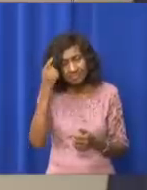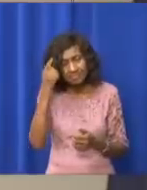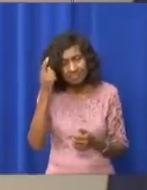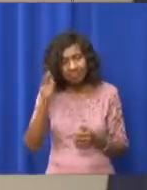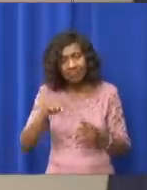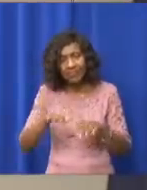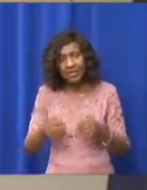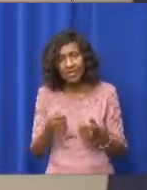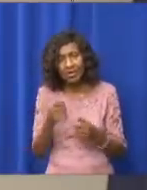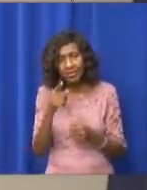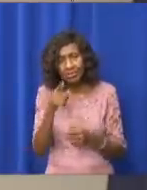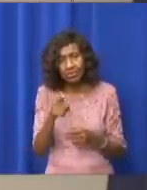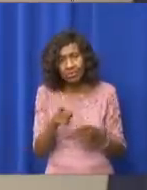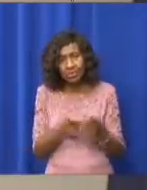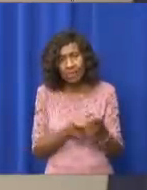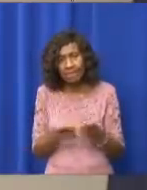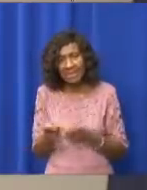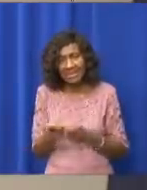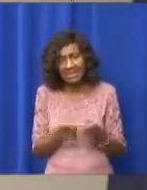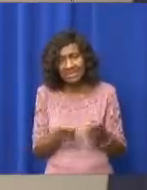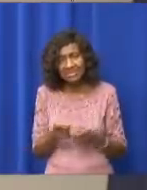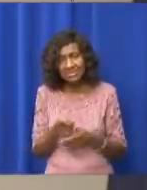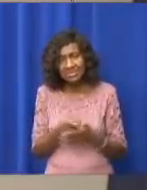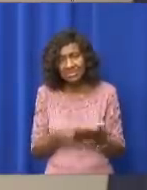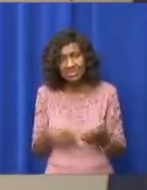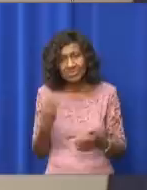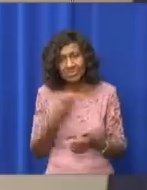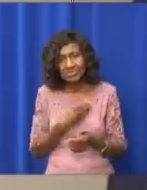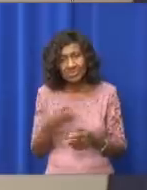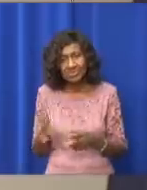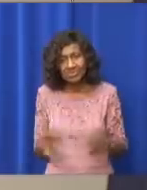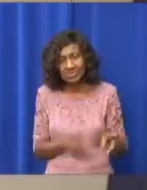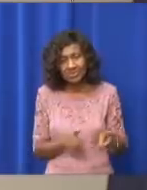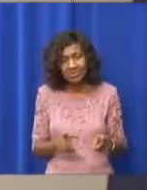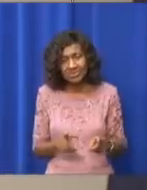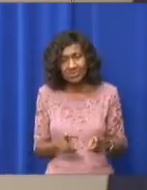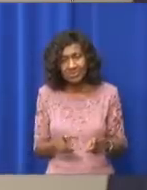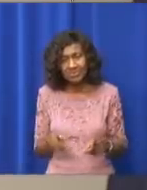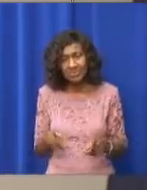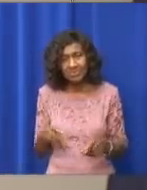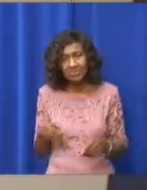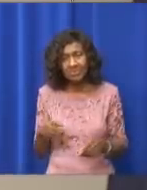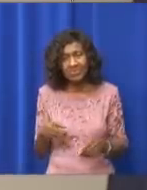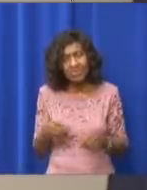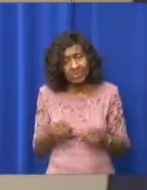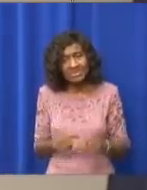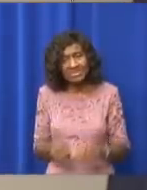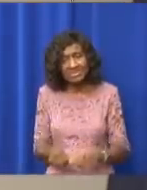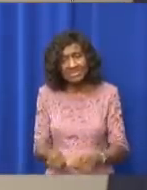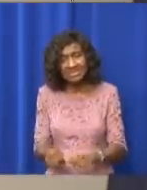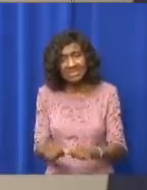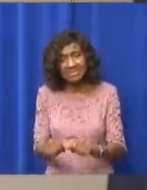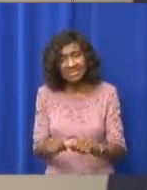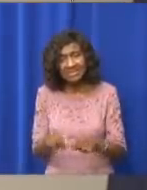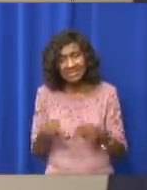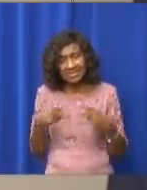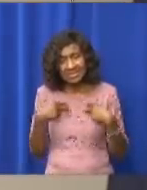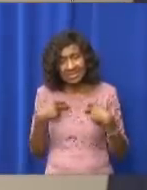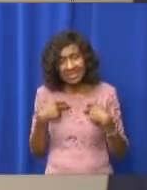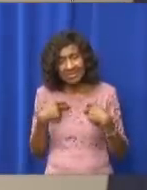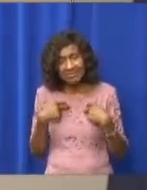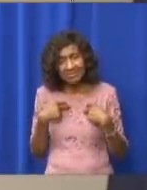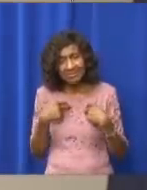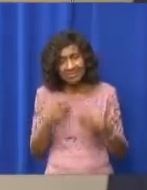to you. We are not by any means out of the woodwork. And as I've